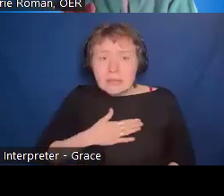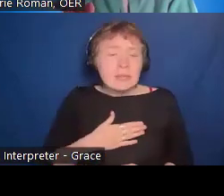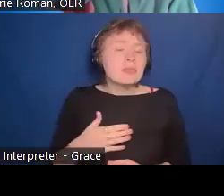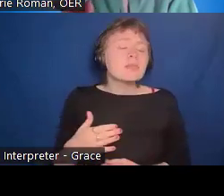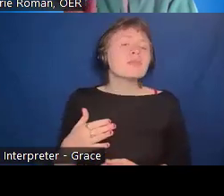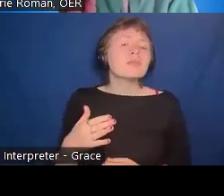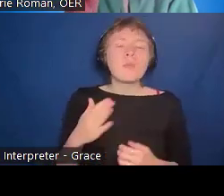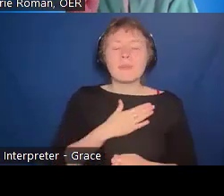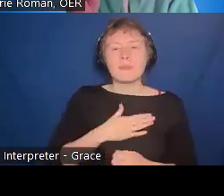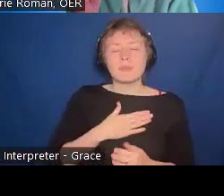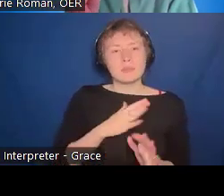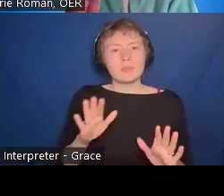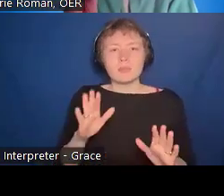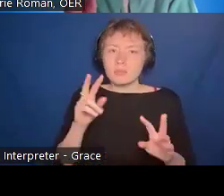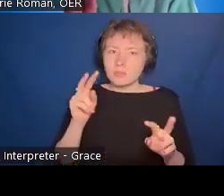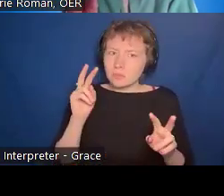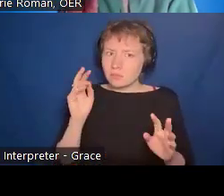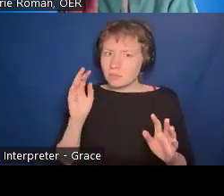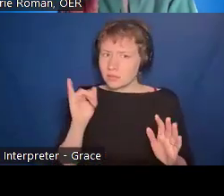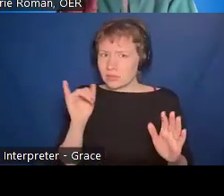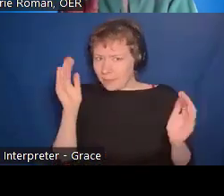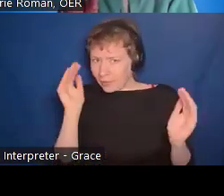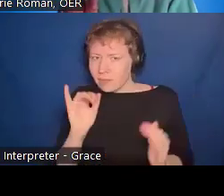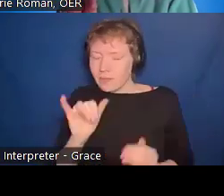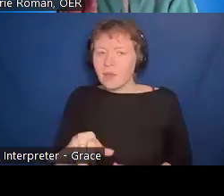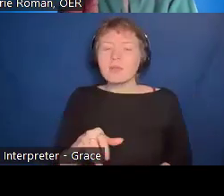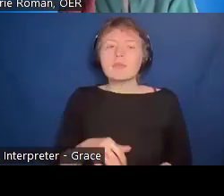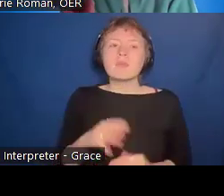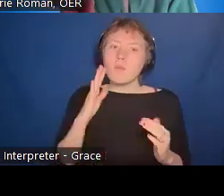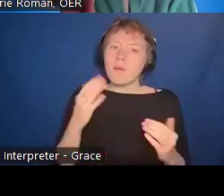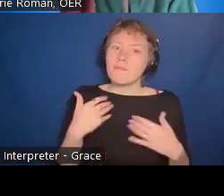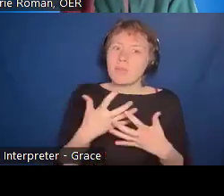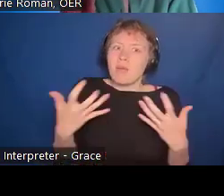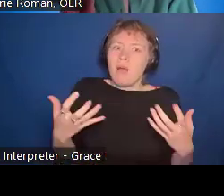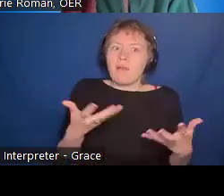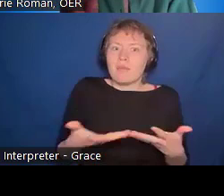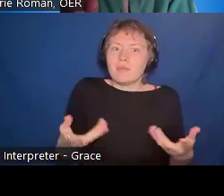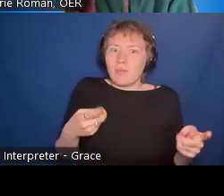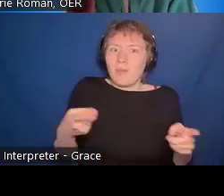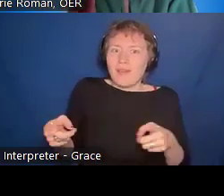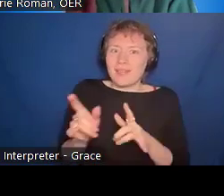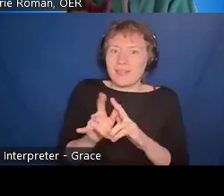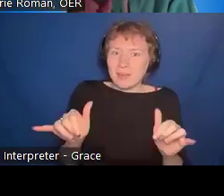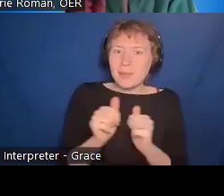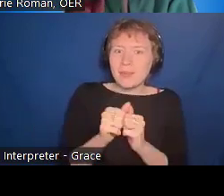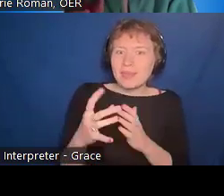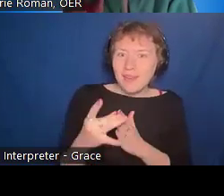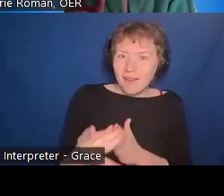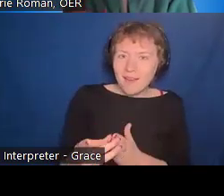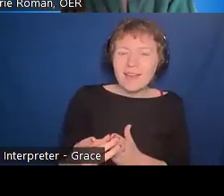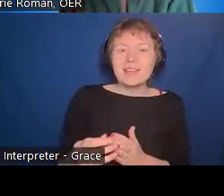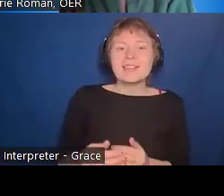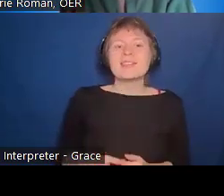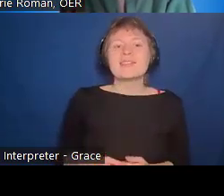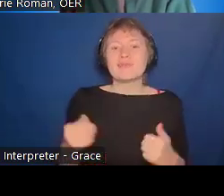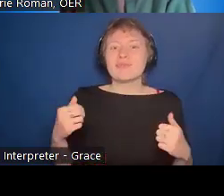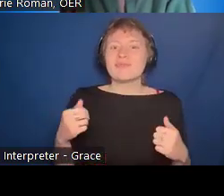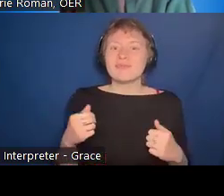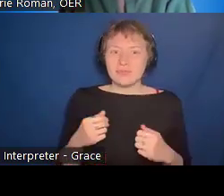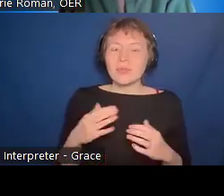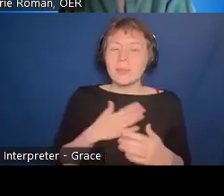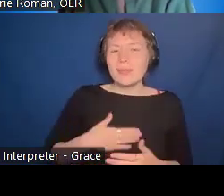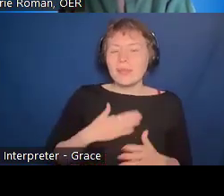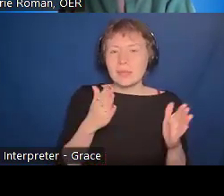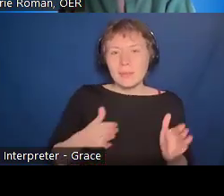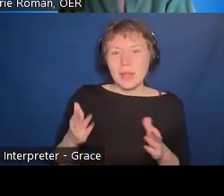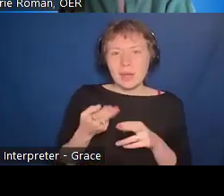anticipate that. That there's a lot of things that are going to be happening at the guide and trying to get things out the door. So do plan an extra 10 days